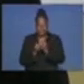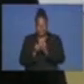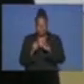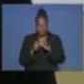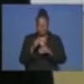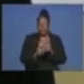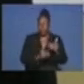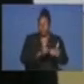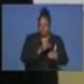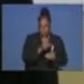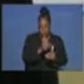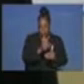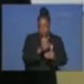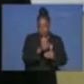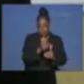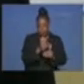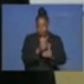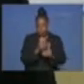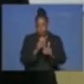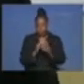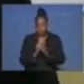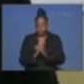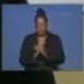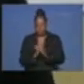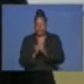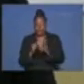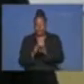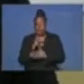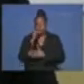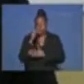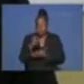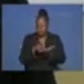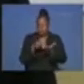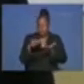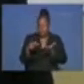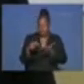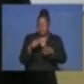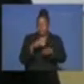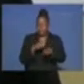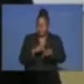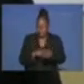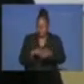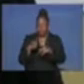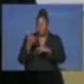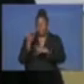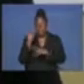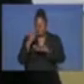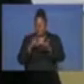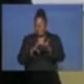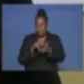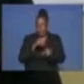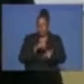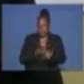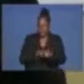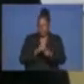the process that mirrors the agreement in terms of ensuring that the payroll cycle, if this agreement is signed, is